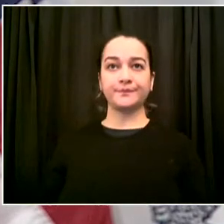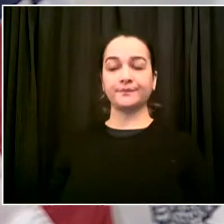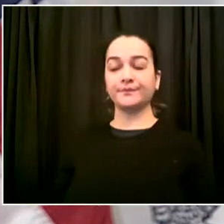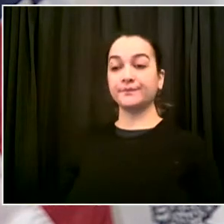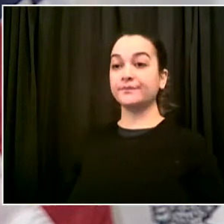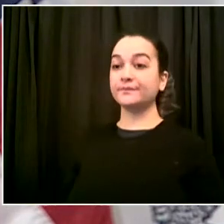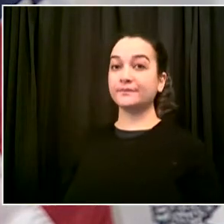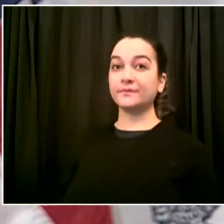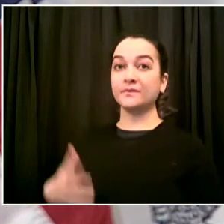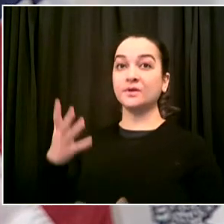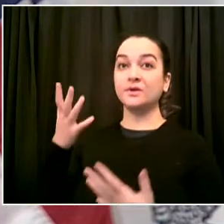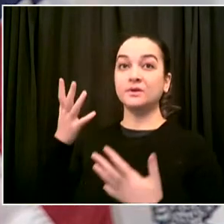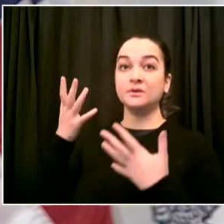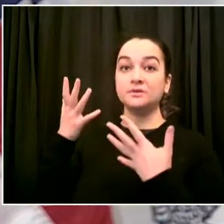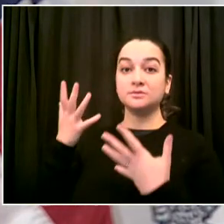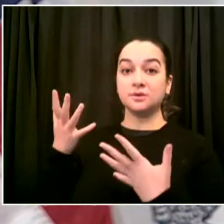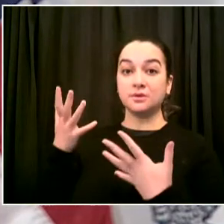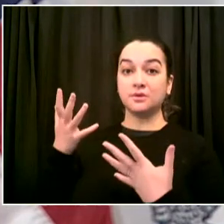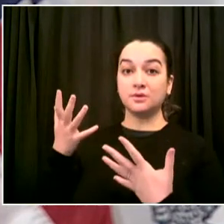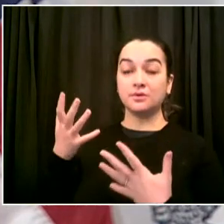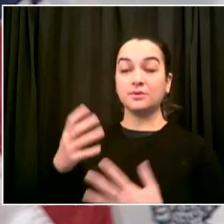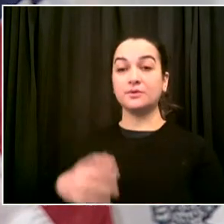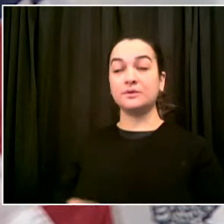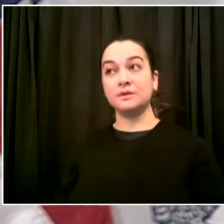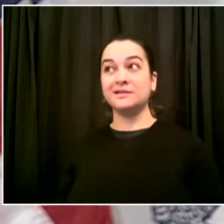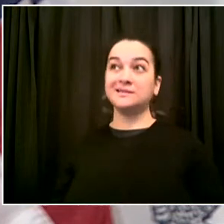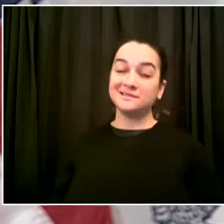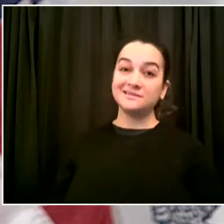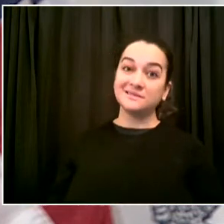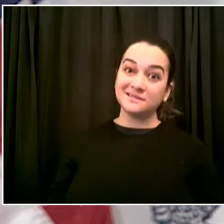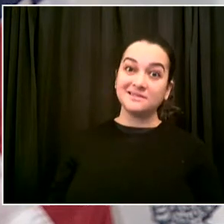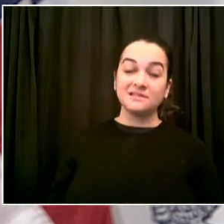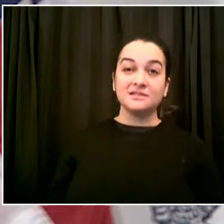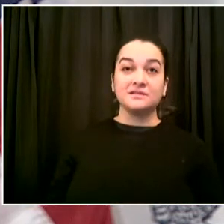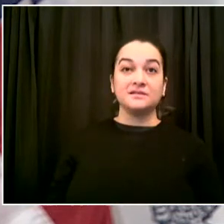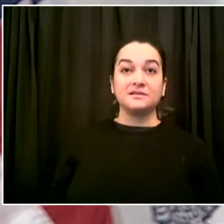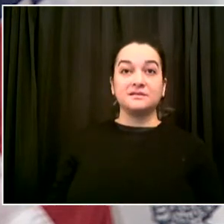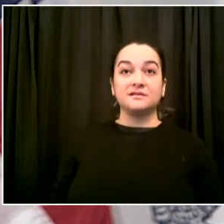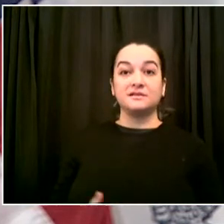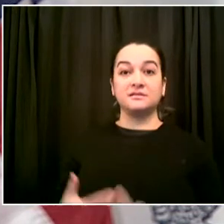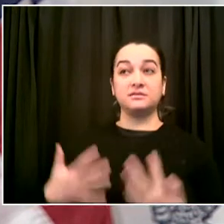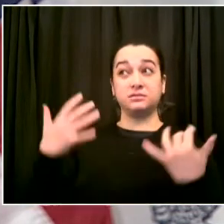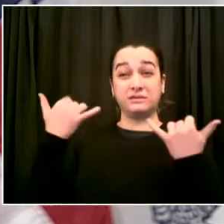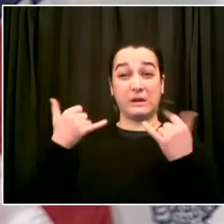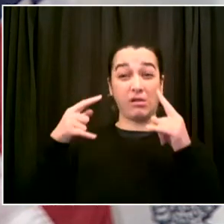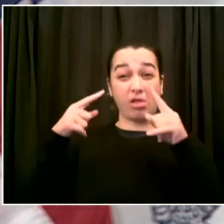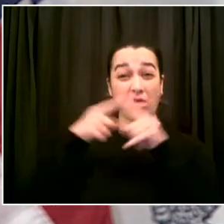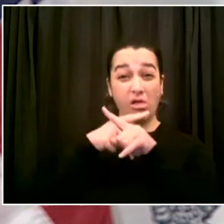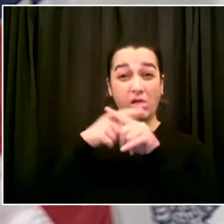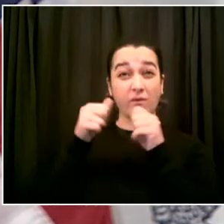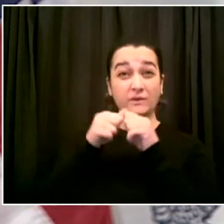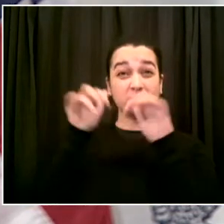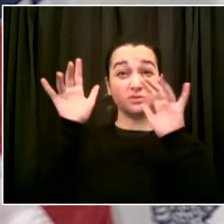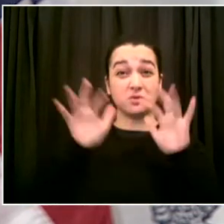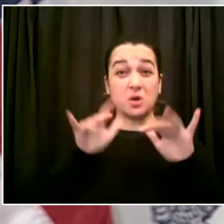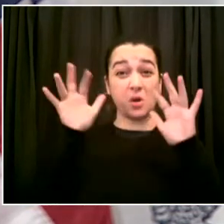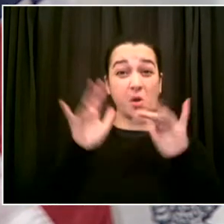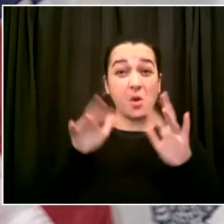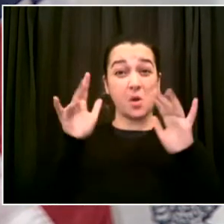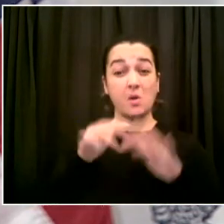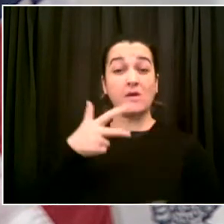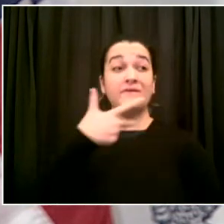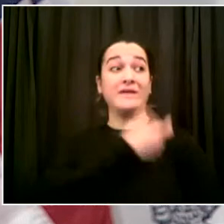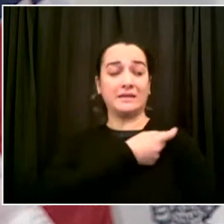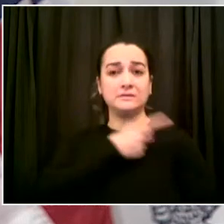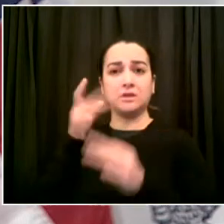So far, with the storm situation, we're going to be concerned about any disruption, but that should be very temporary disruption.